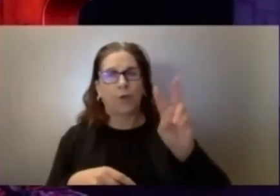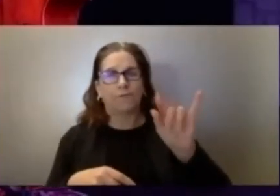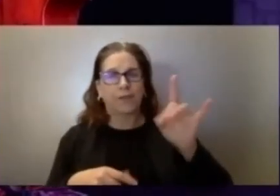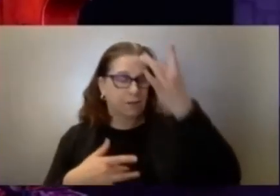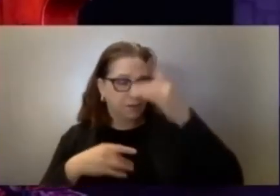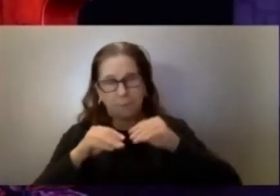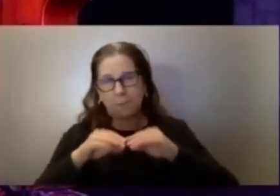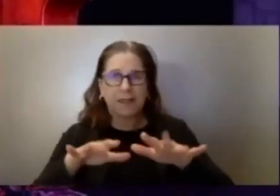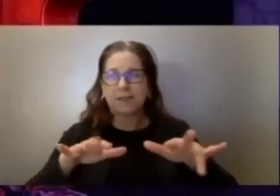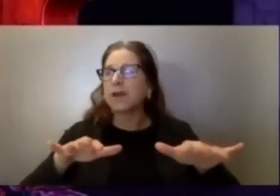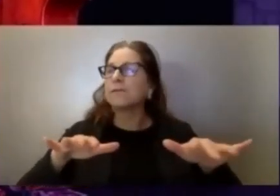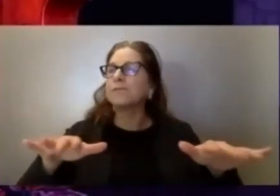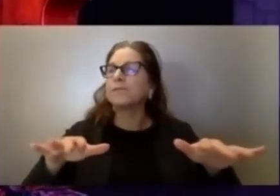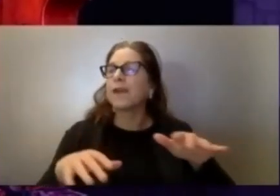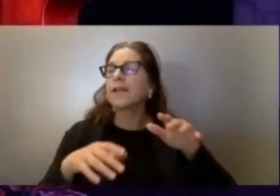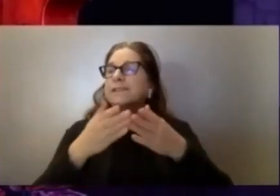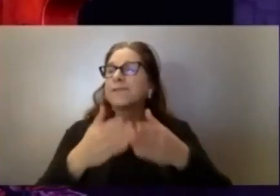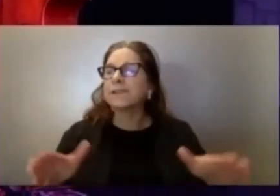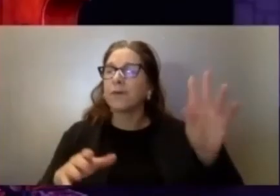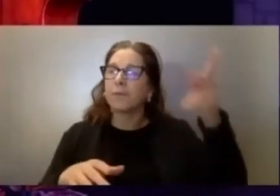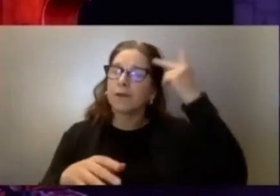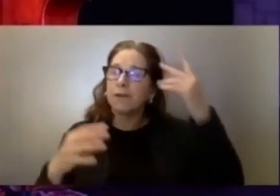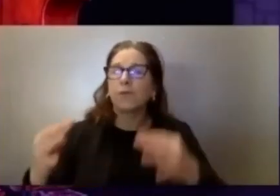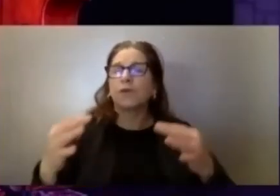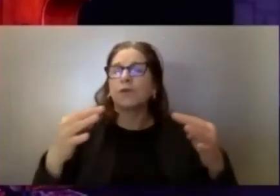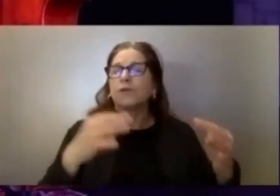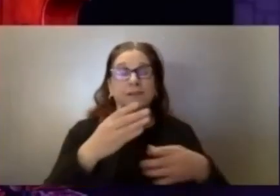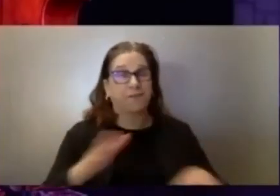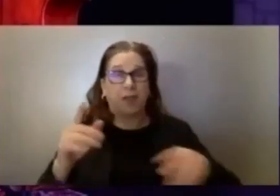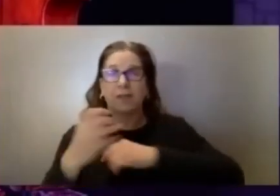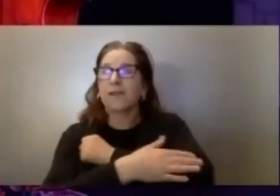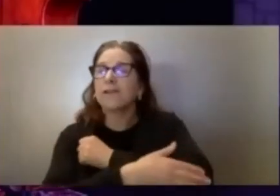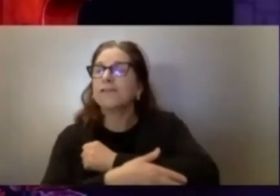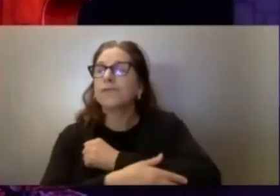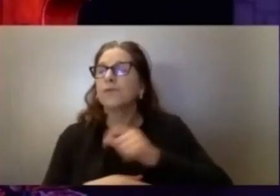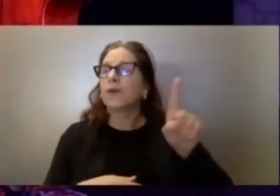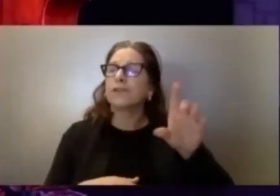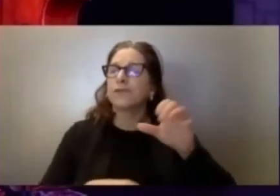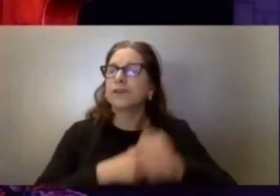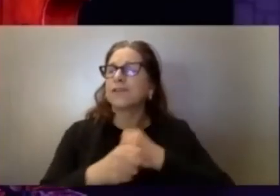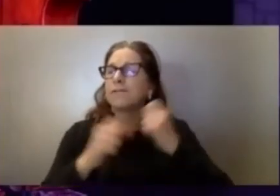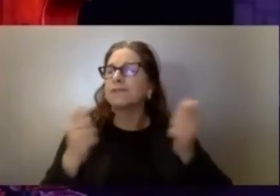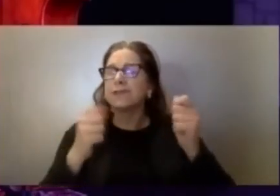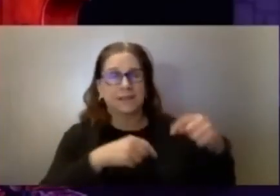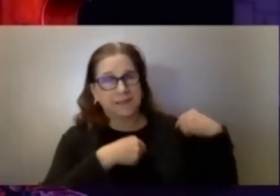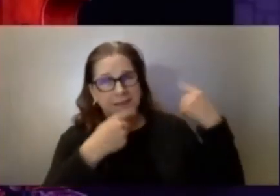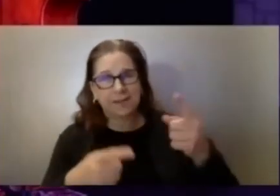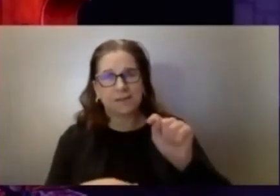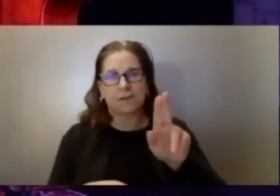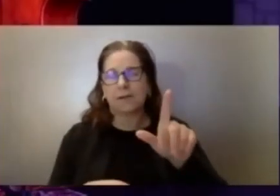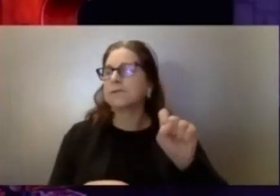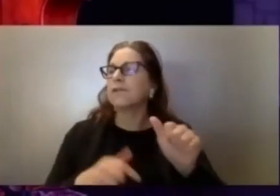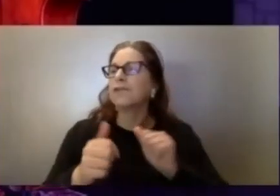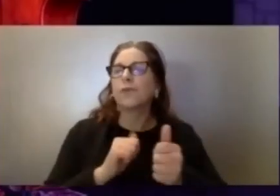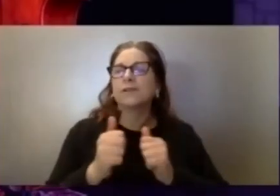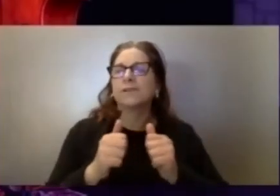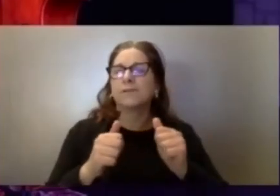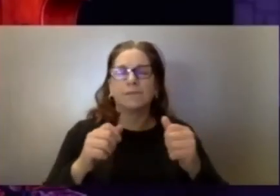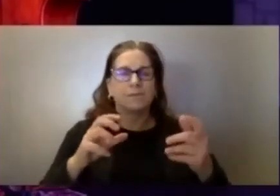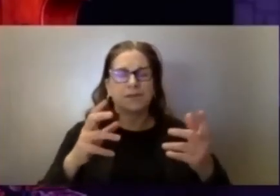country. It is the 100-year anniversary since the Tulsa race massacre, just a few blocks away,